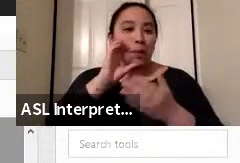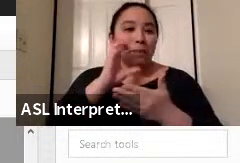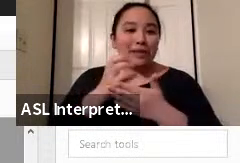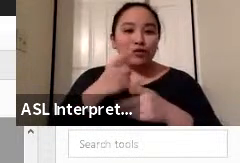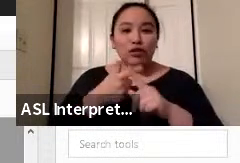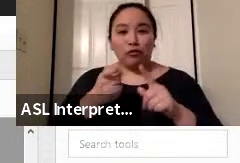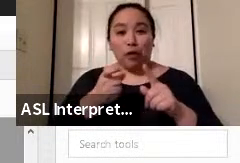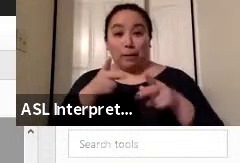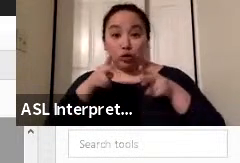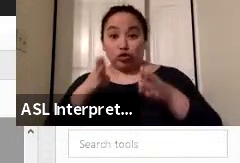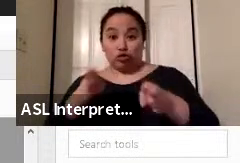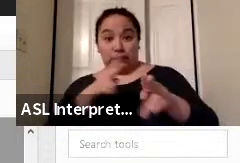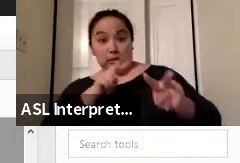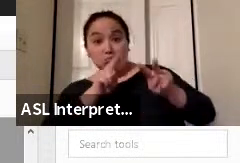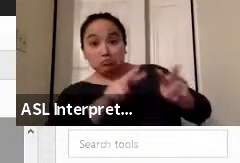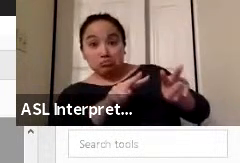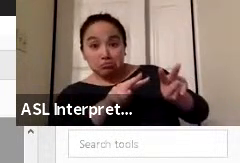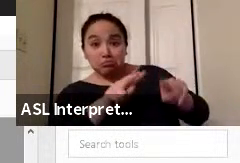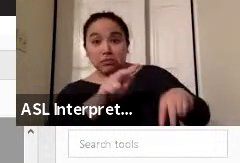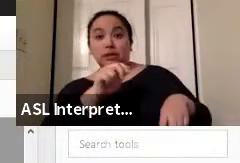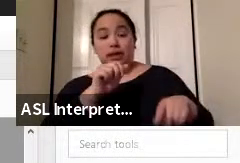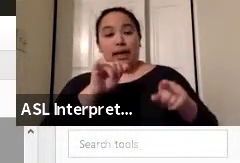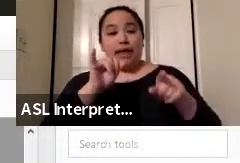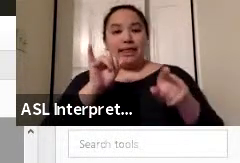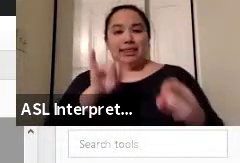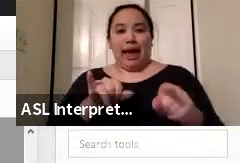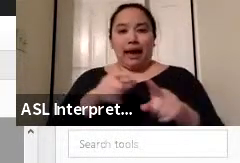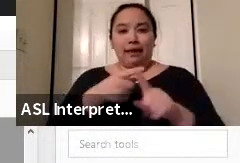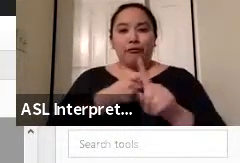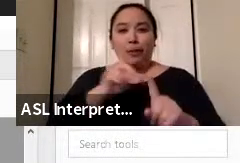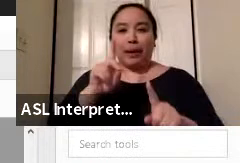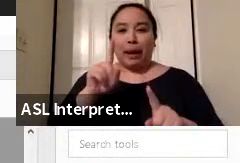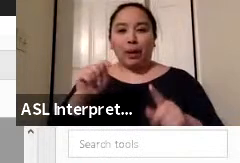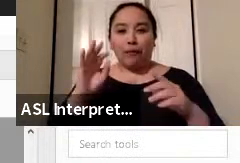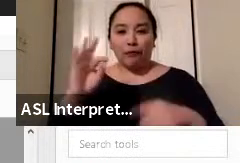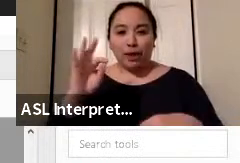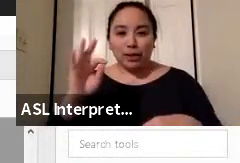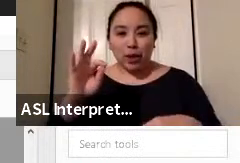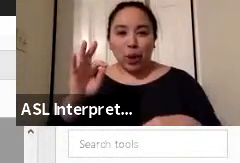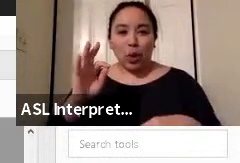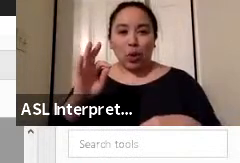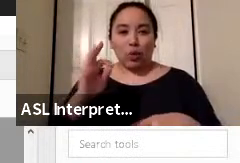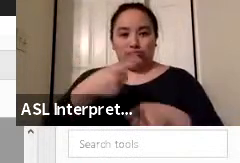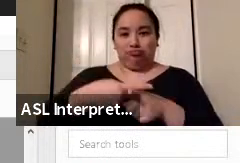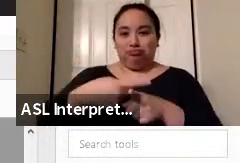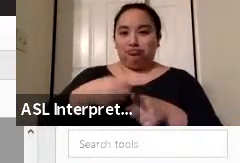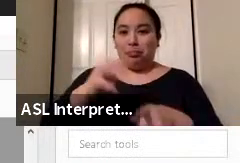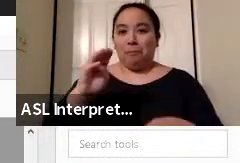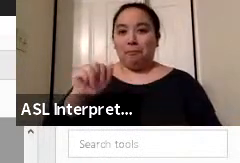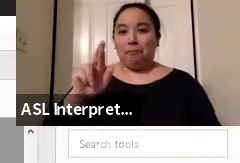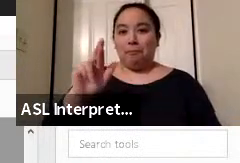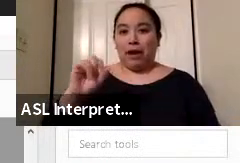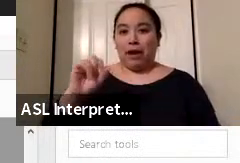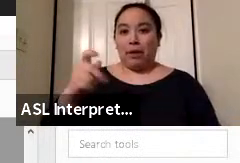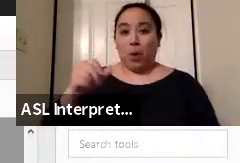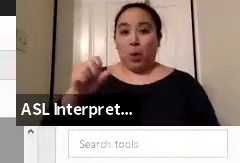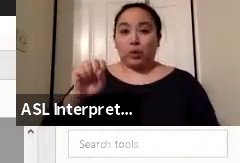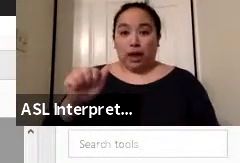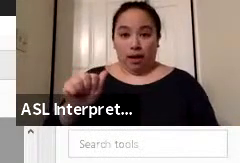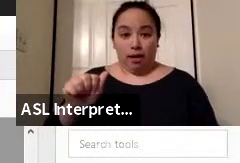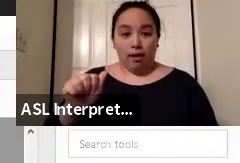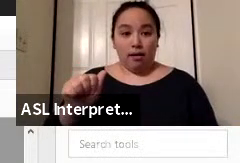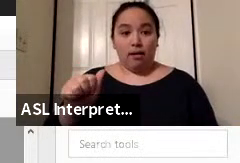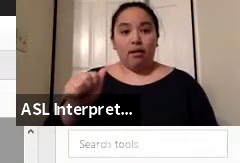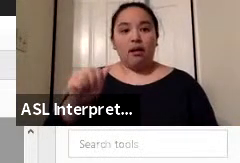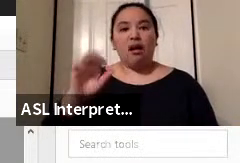This is looking towards downtown Fresno along Mariposa. And those are lofts along